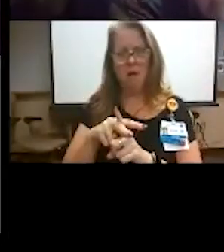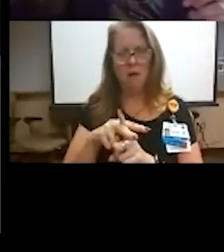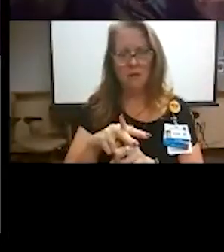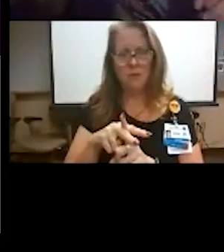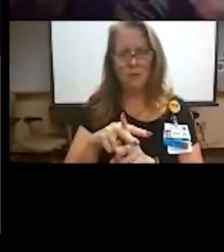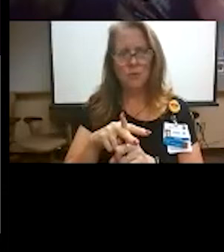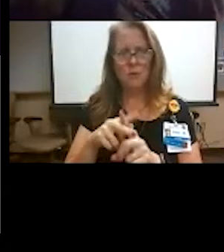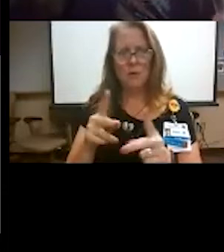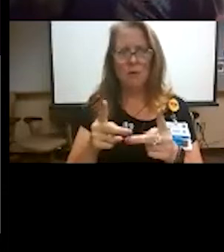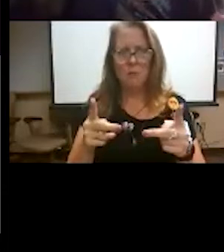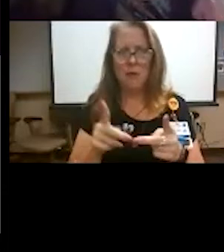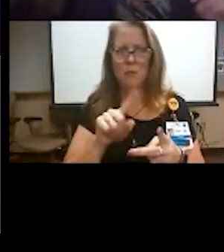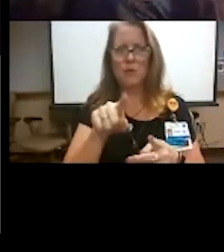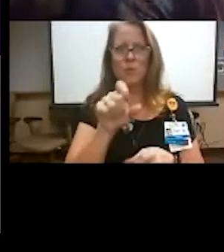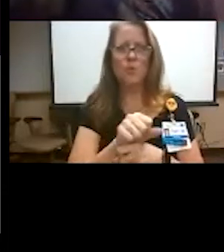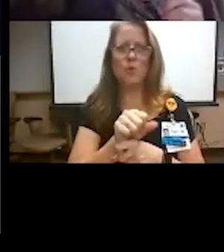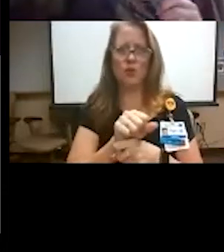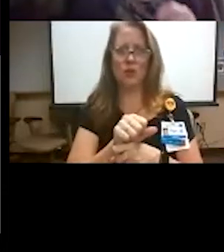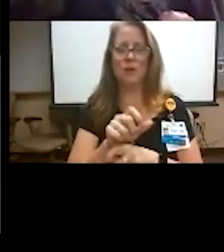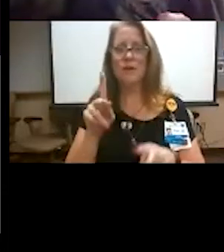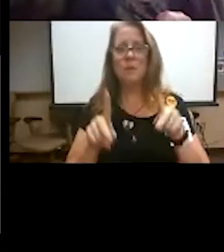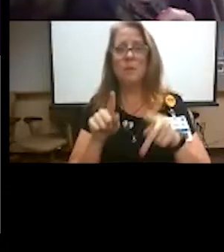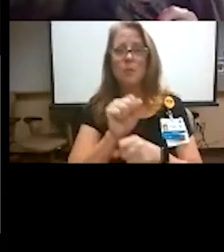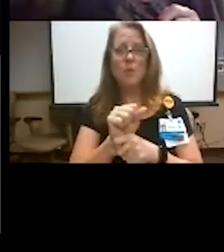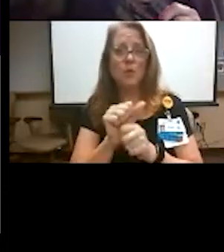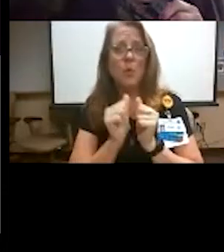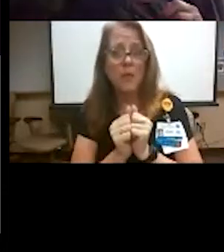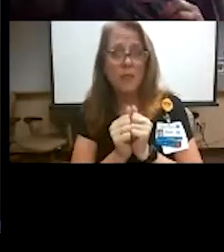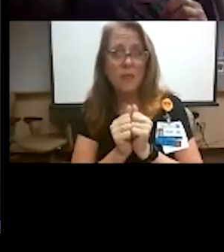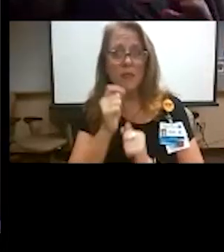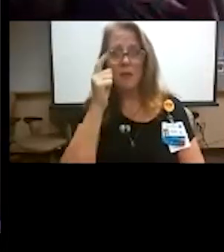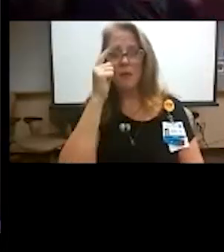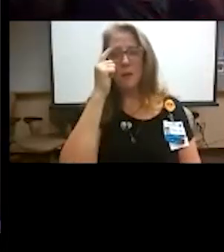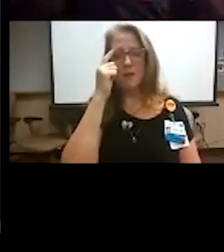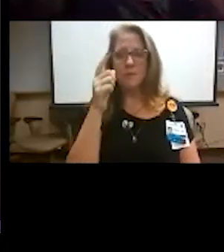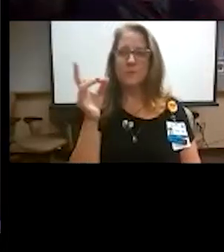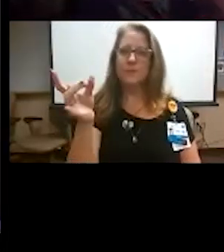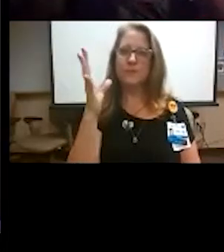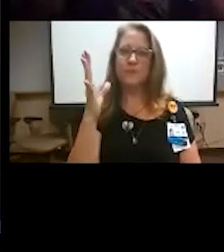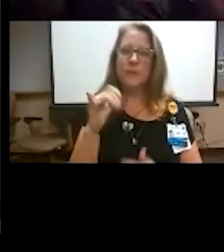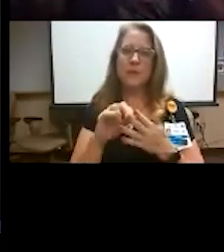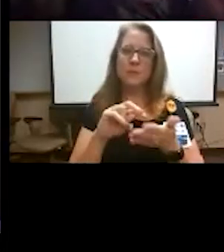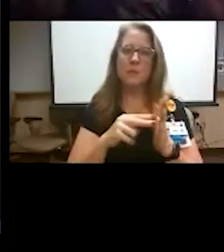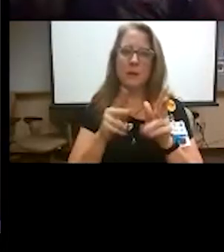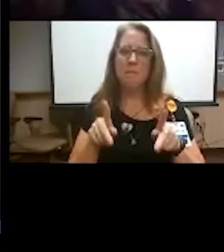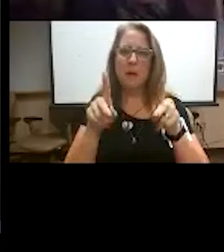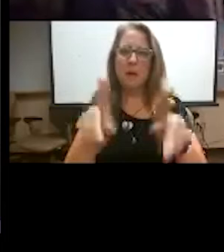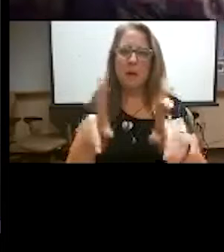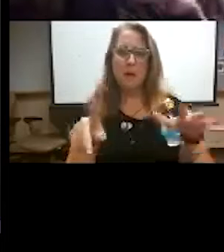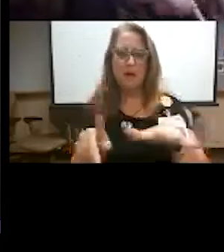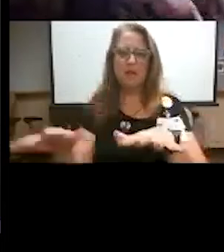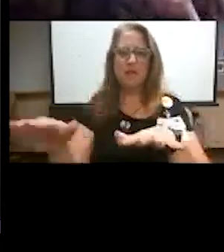the places where you work and the people that you work with. That's what I mean by parallel